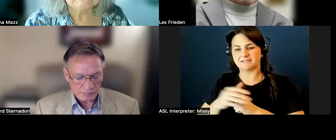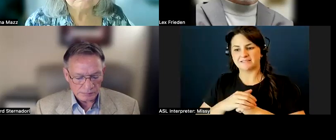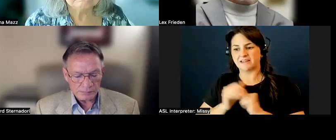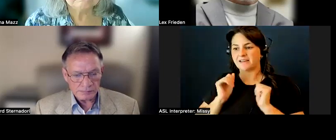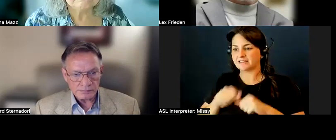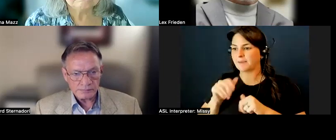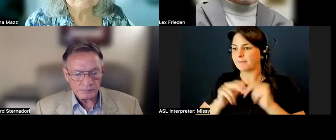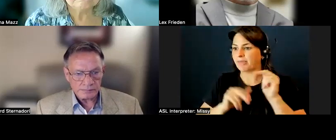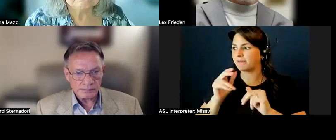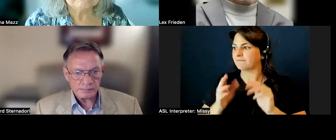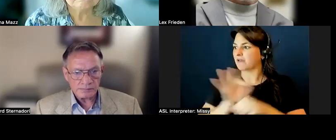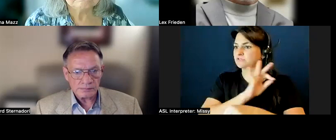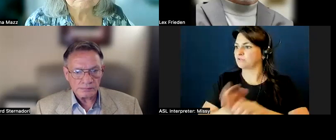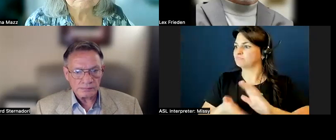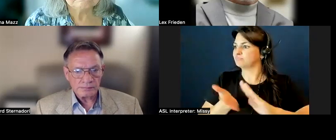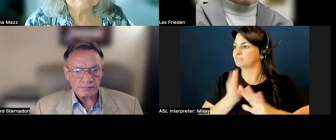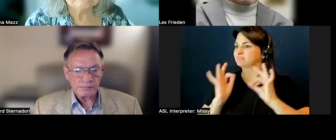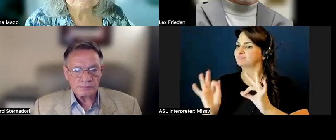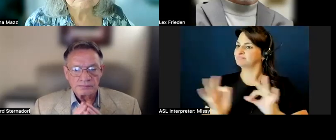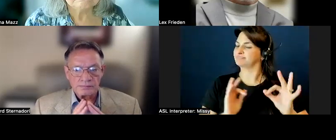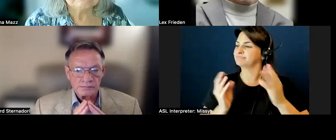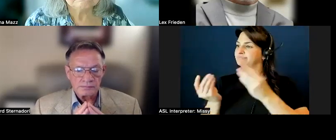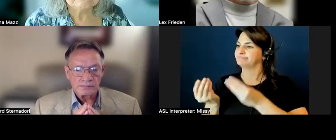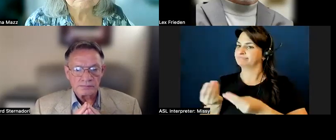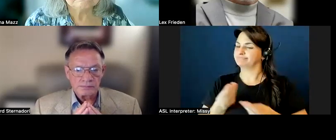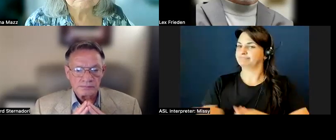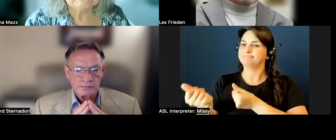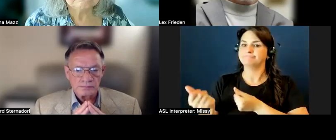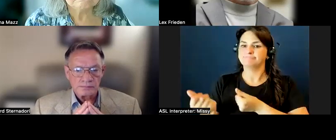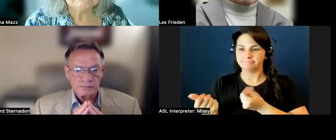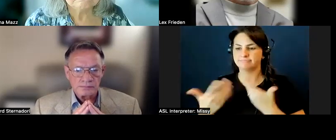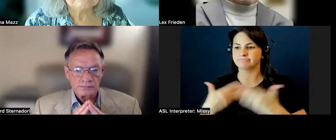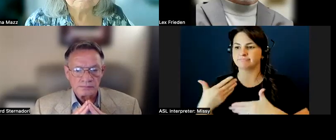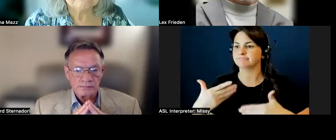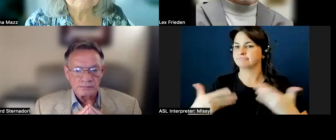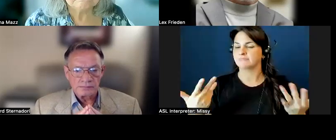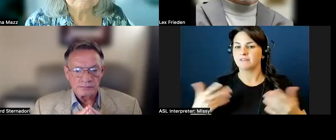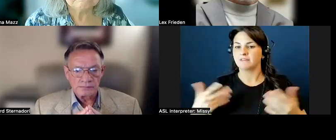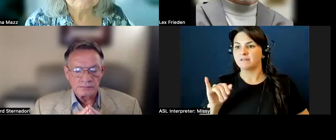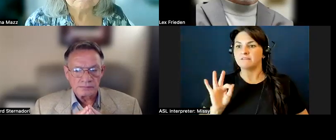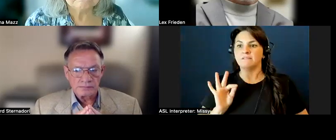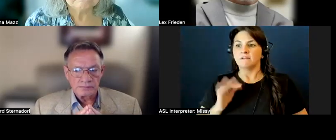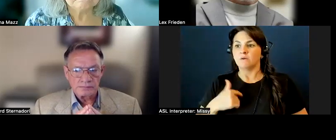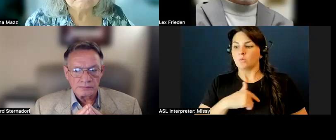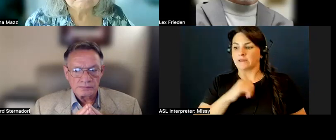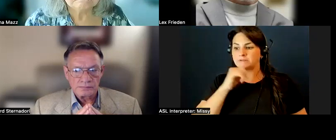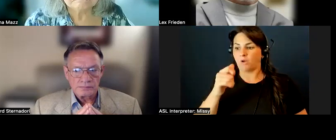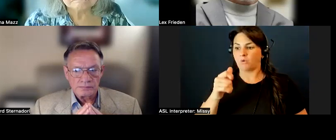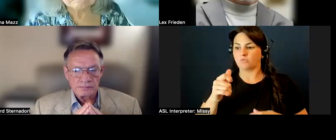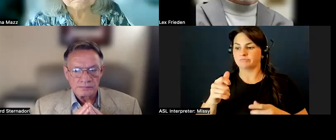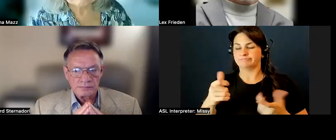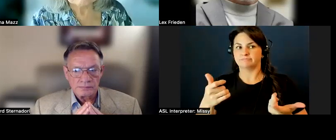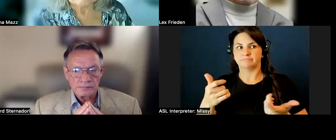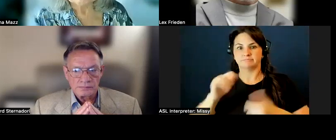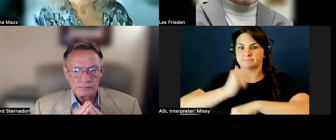them functional in a space. And if we don't regulate that